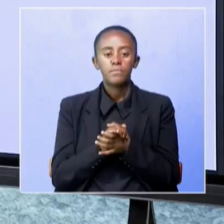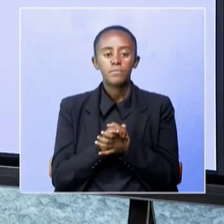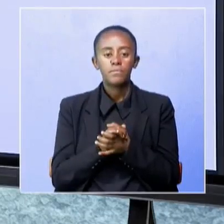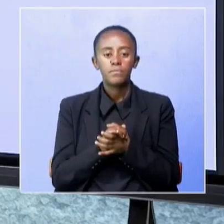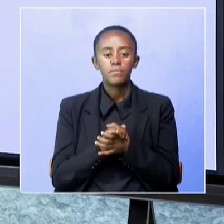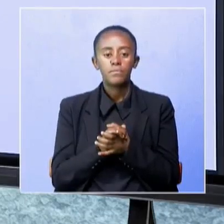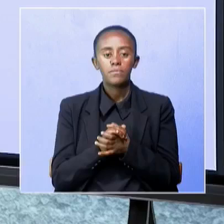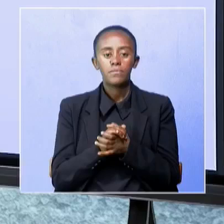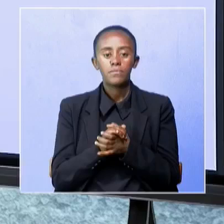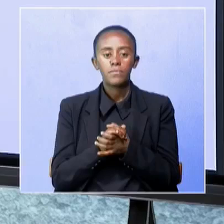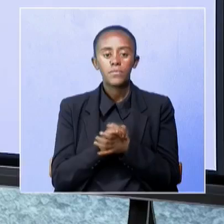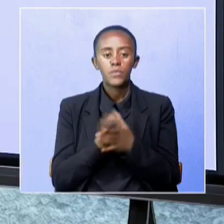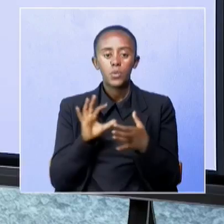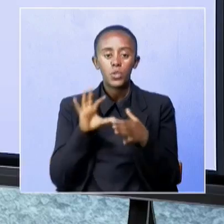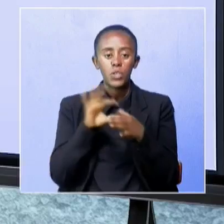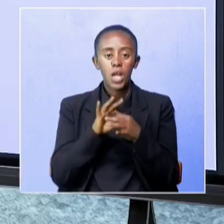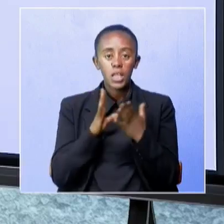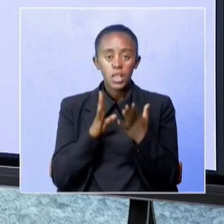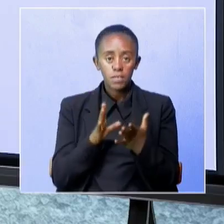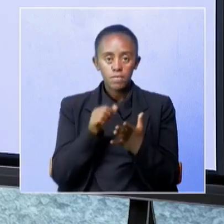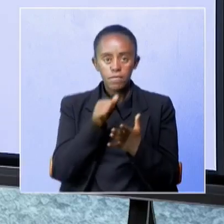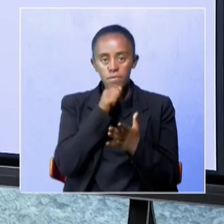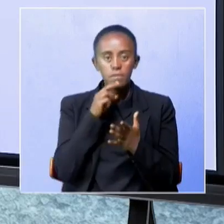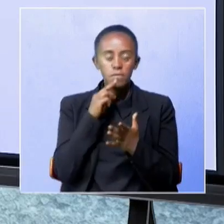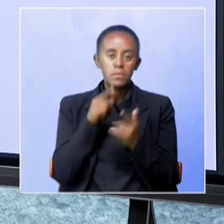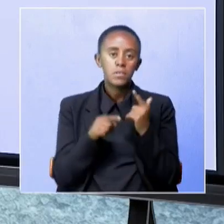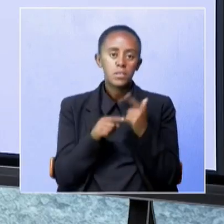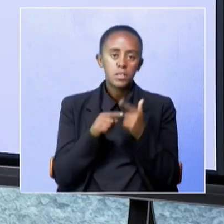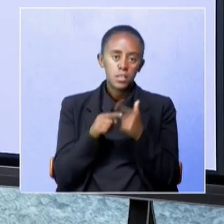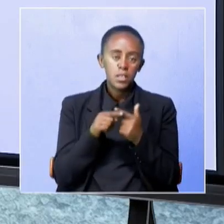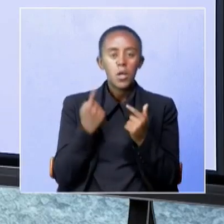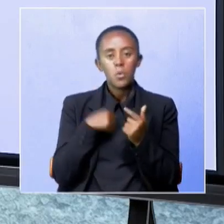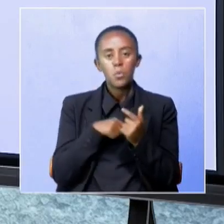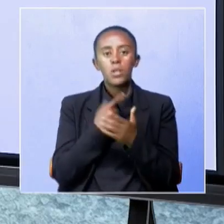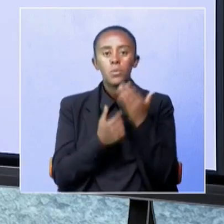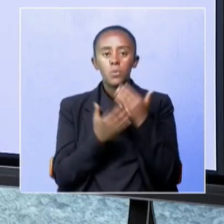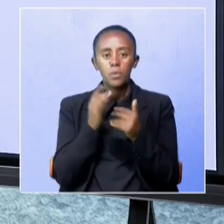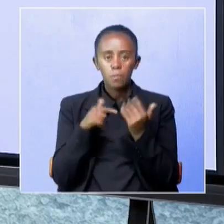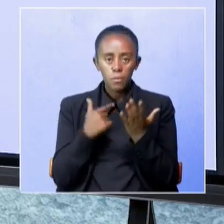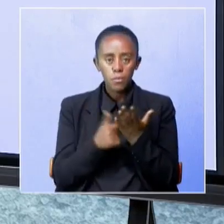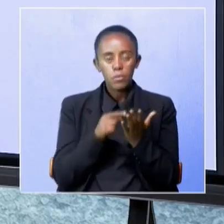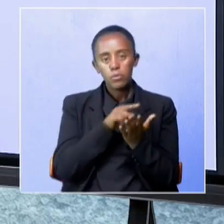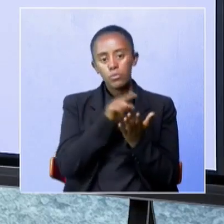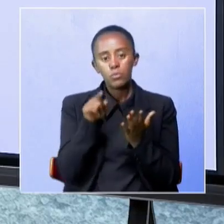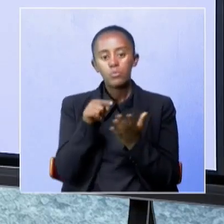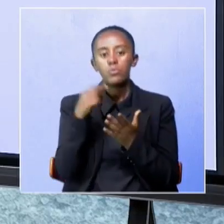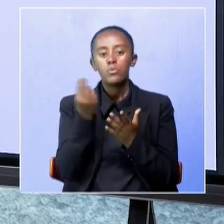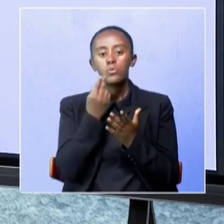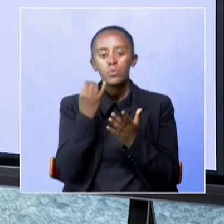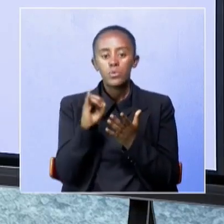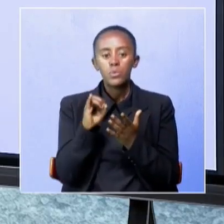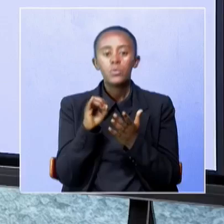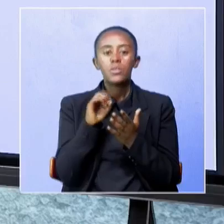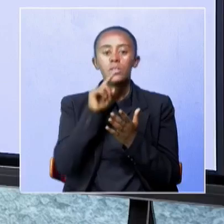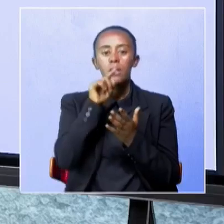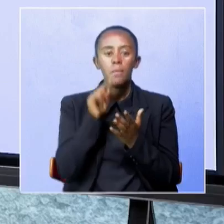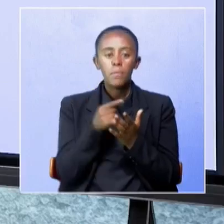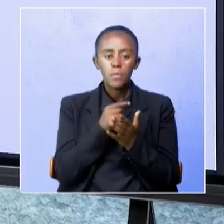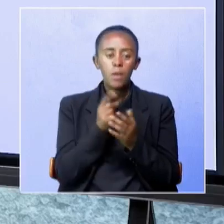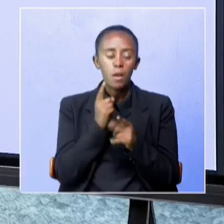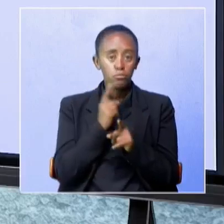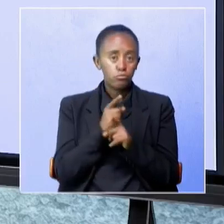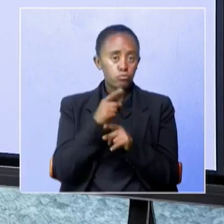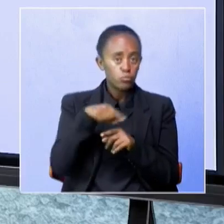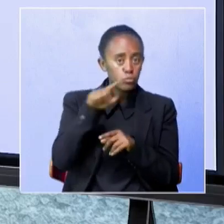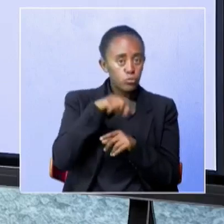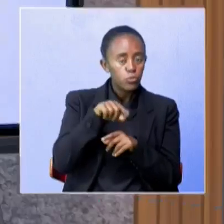With conjunctive adverbs. This is the second way we talked about of using semicolon. I'm sure you have